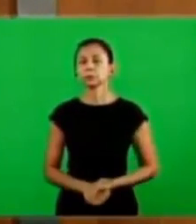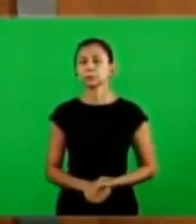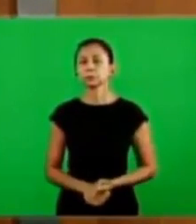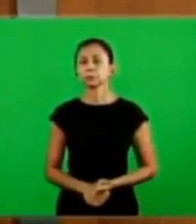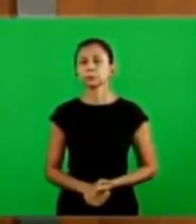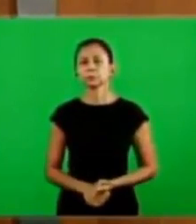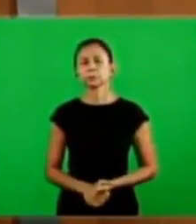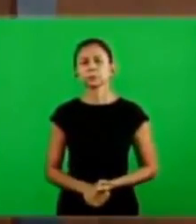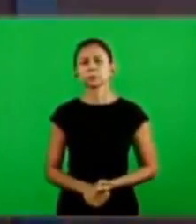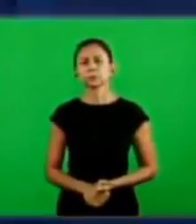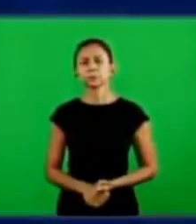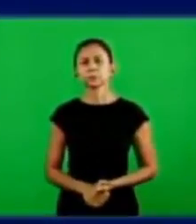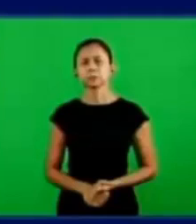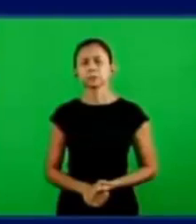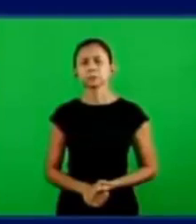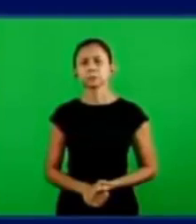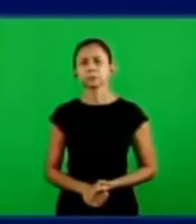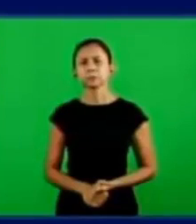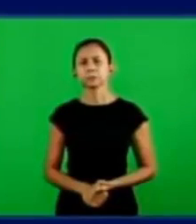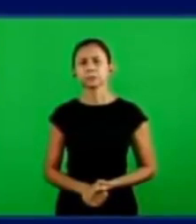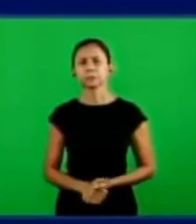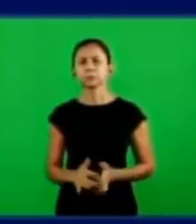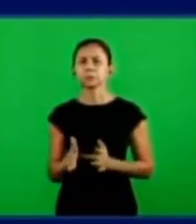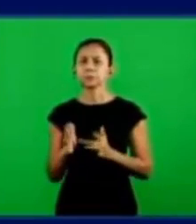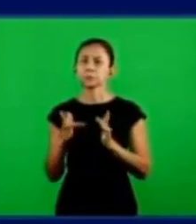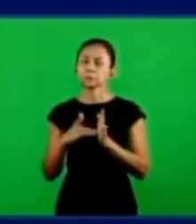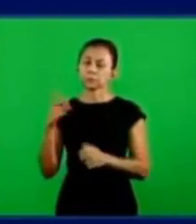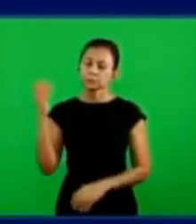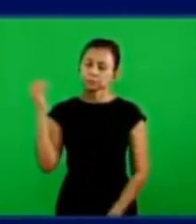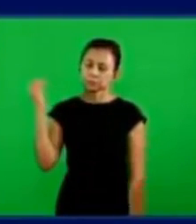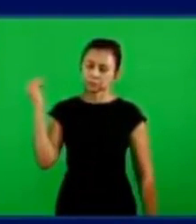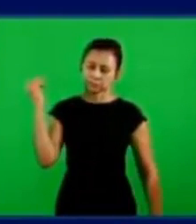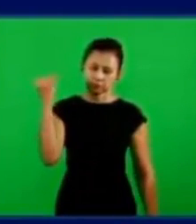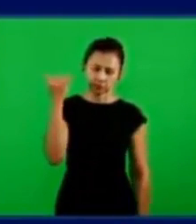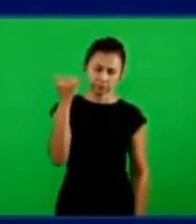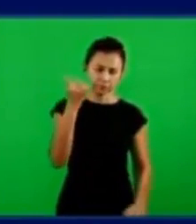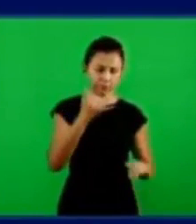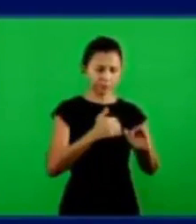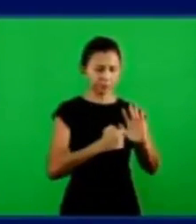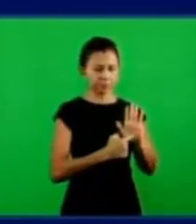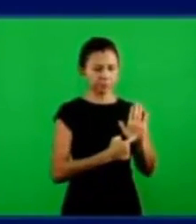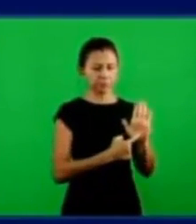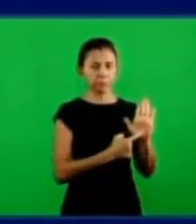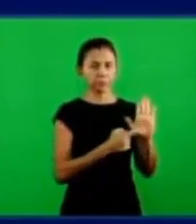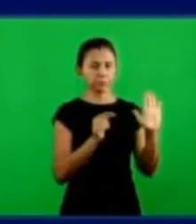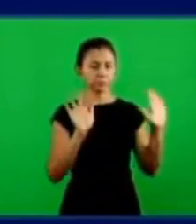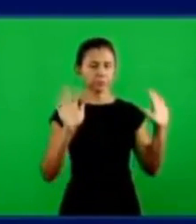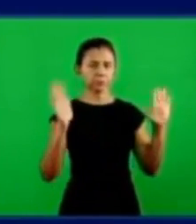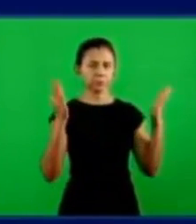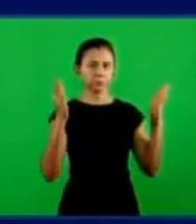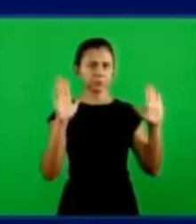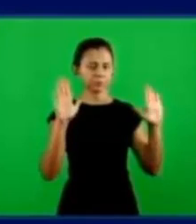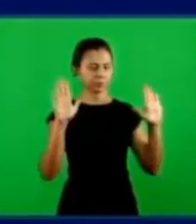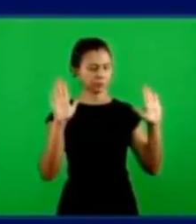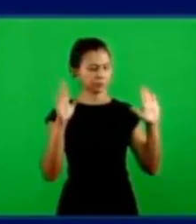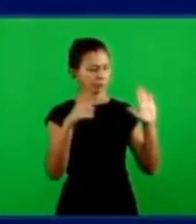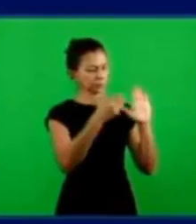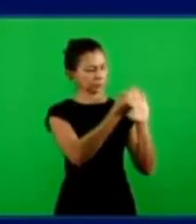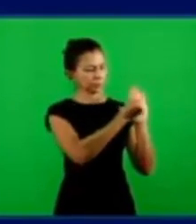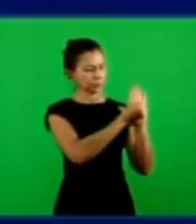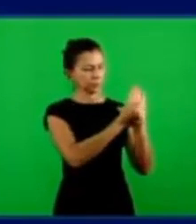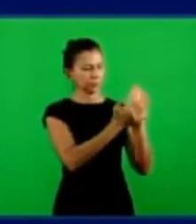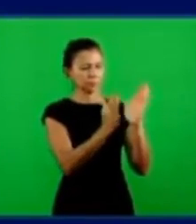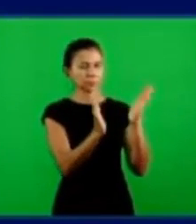So the verse 40 of 24 Luke says, "When he said this, Jesus, he showed them